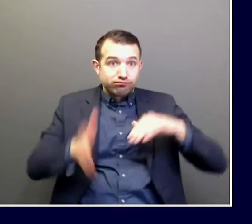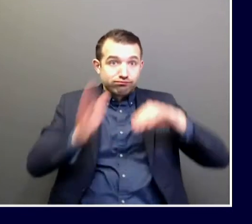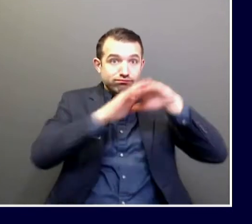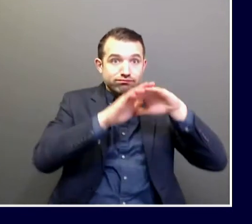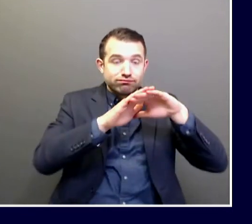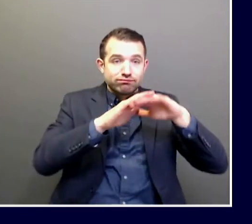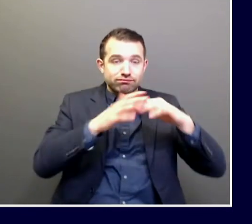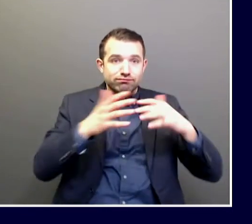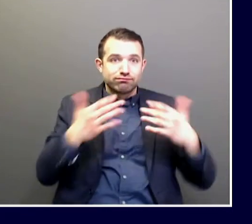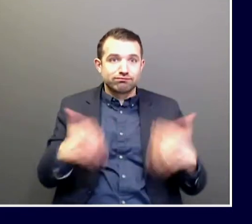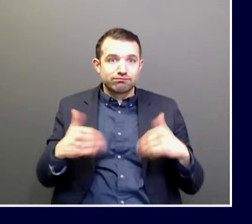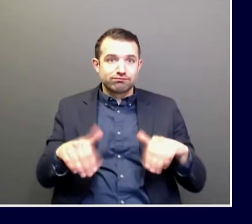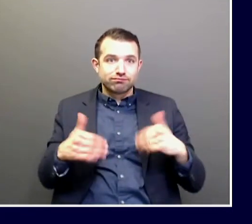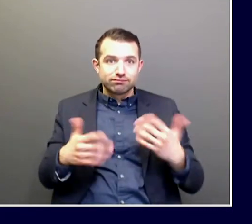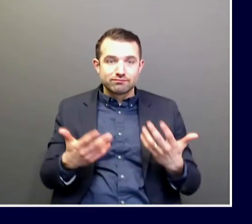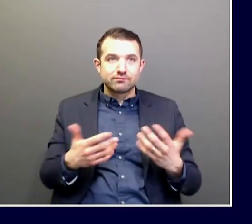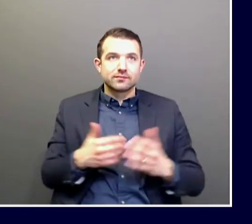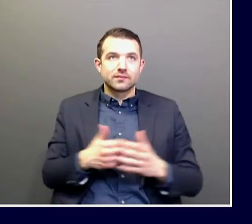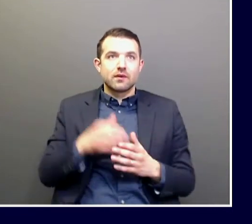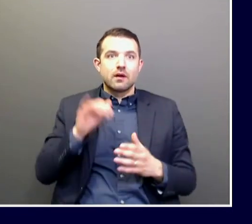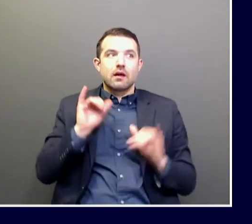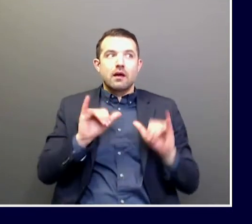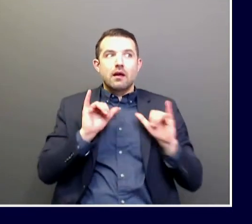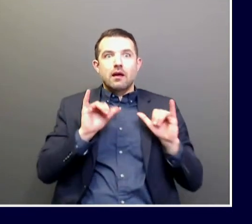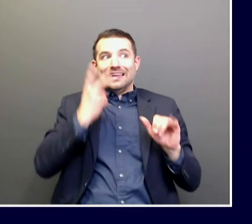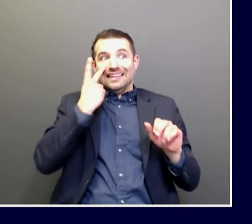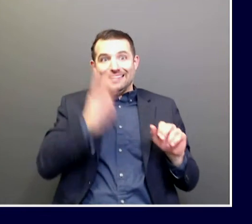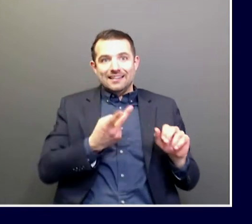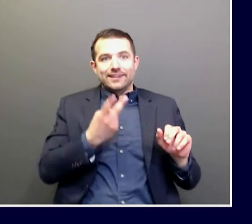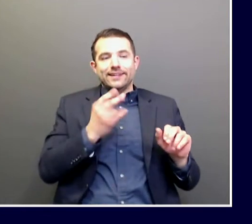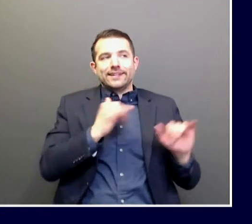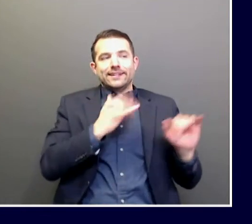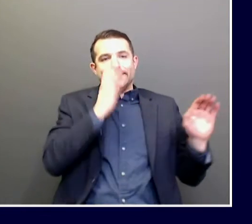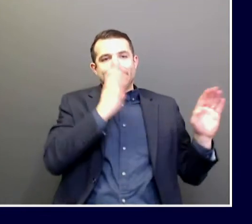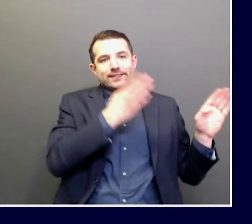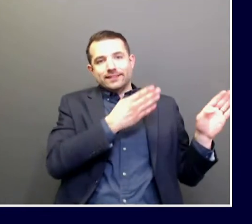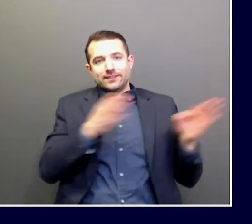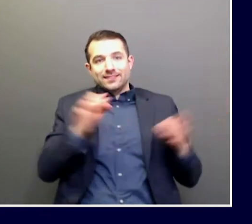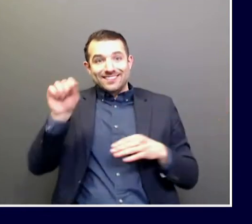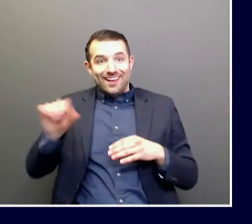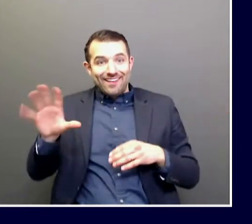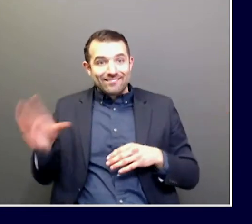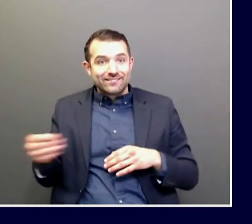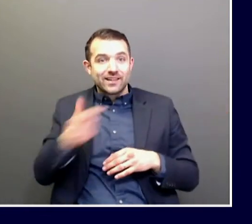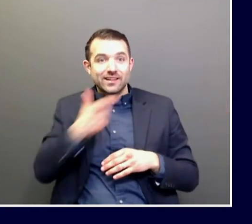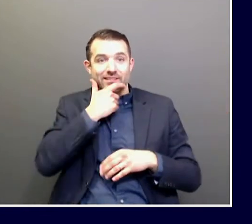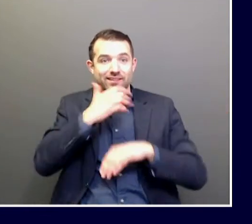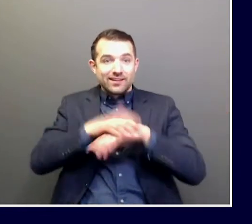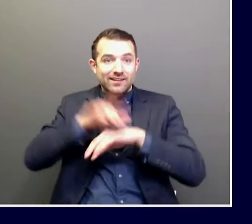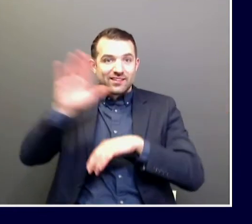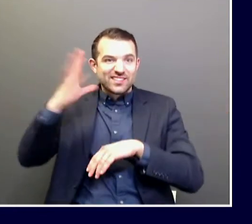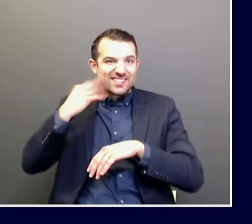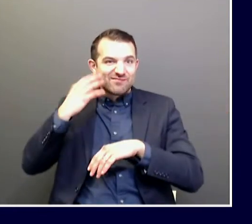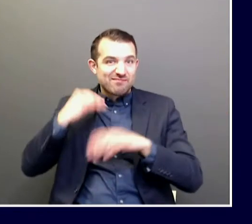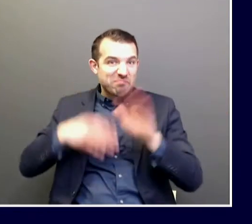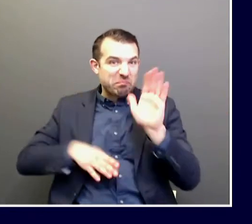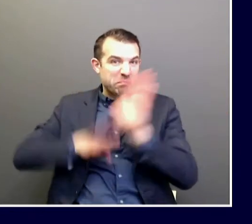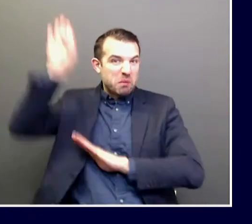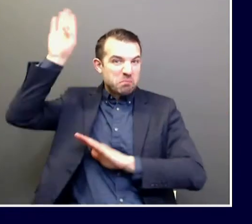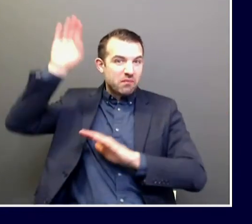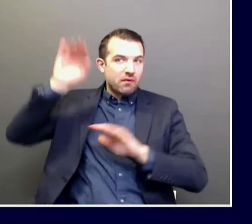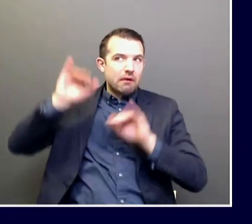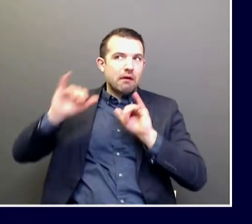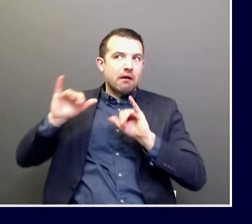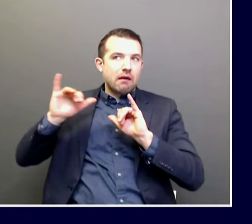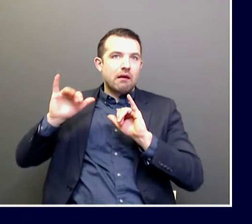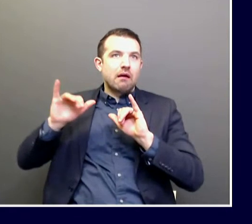the experience and seeing the experience that South Africa and the UK had. We had a good sense of the spike that was coming